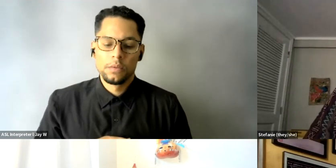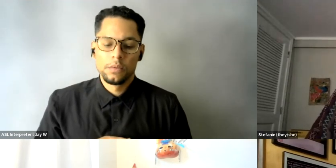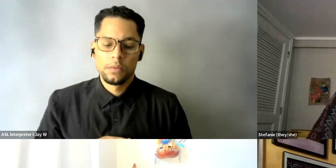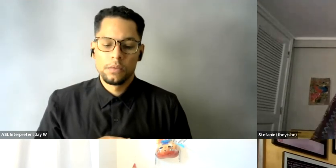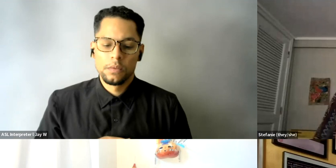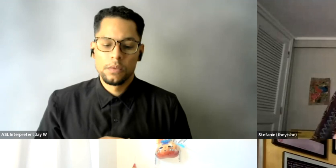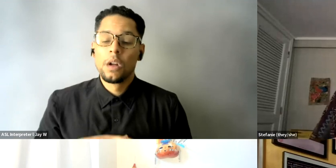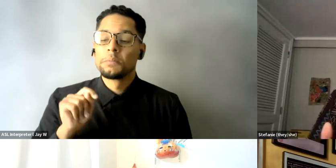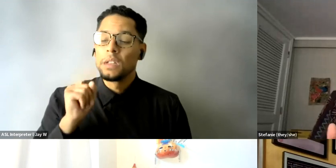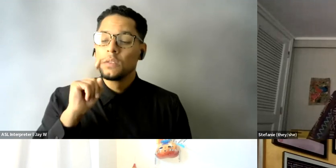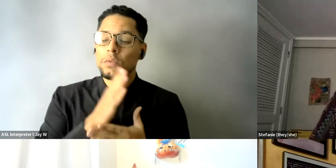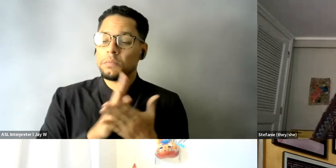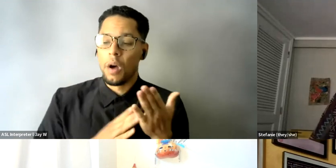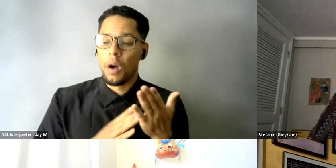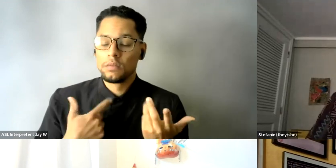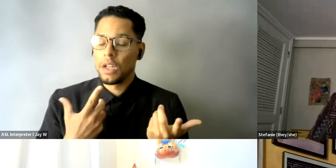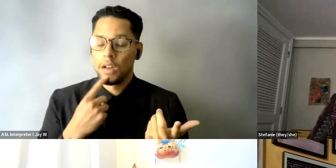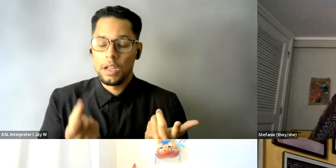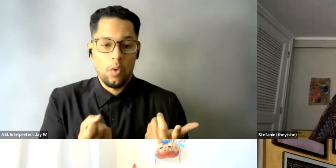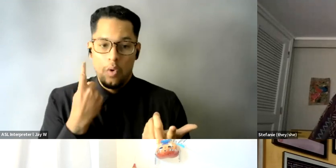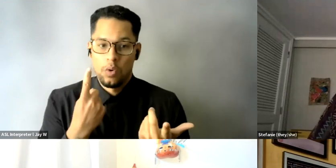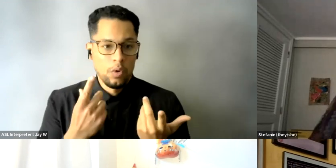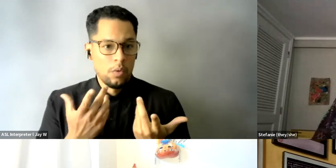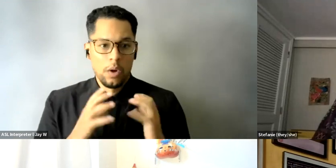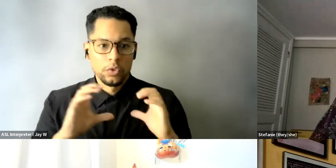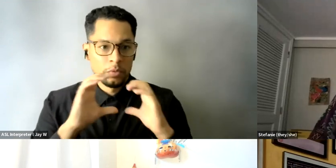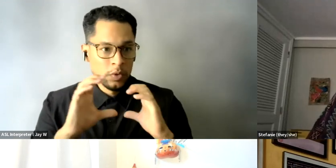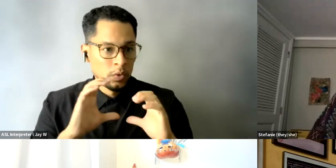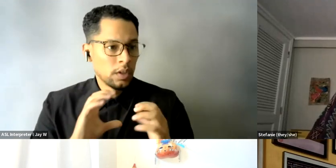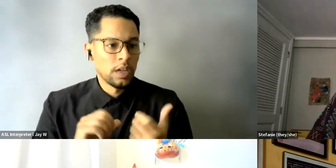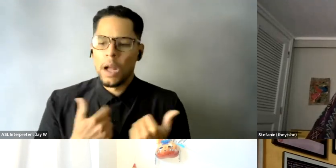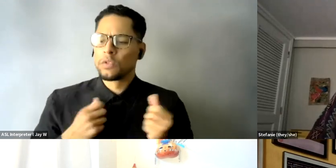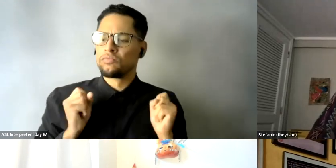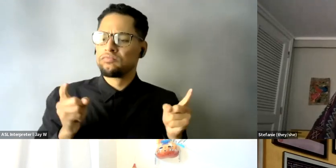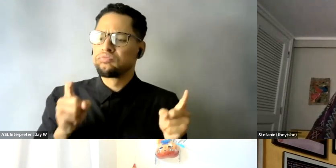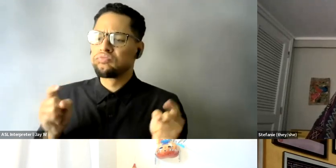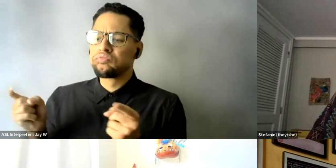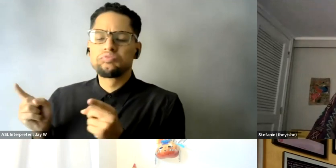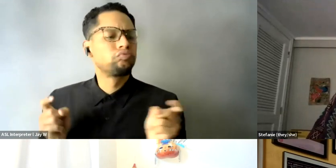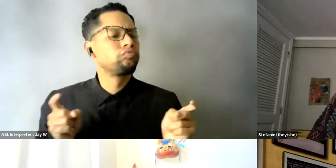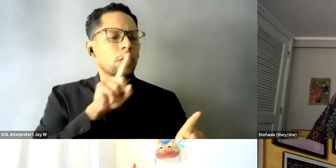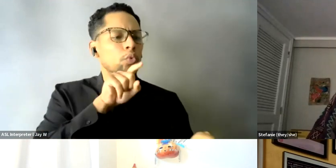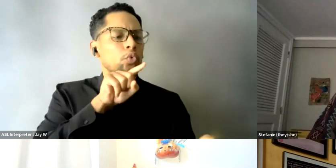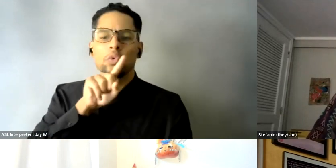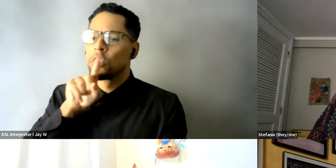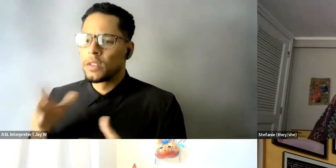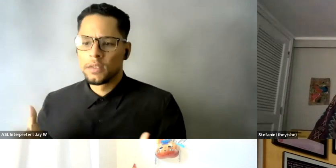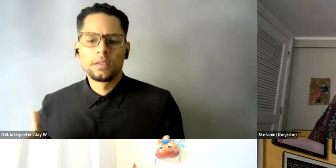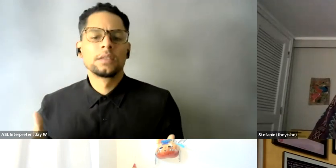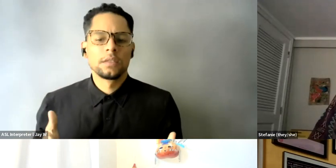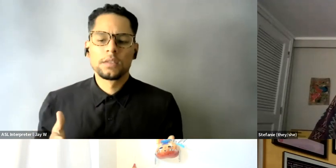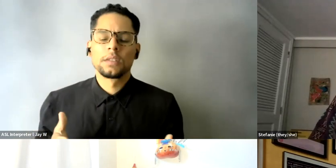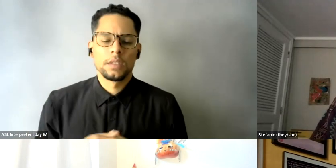communicated. I was just moving and making choices and being impulsive and reacting. And I think that I want to